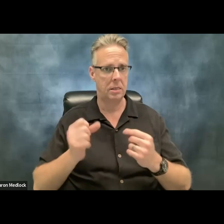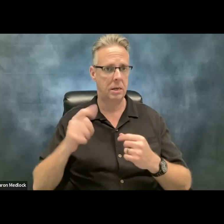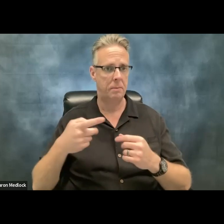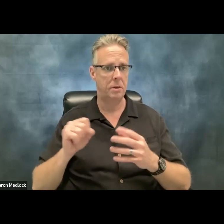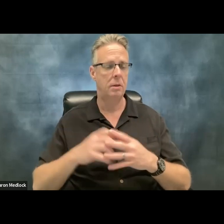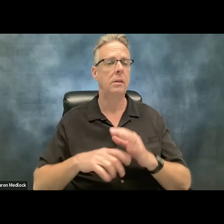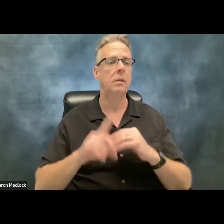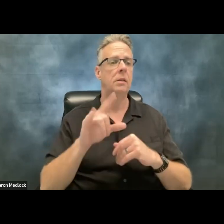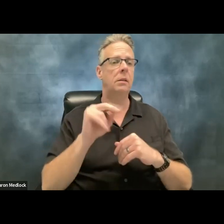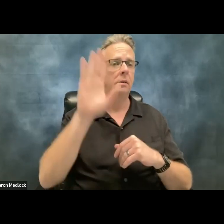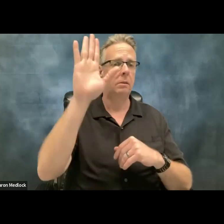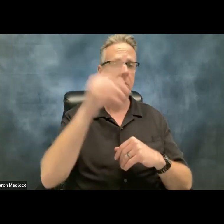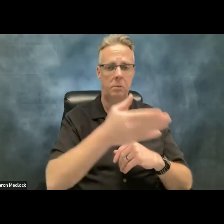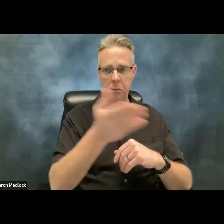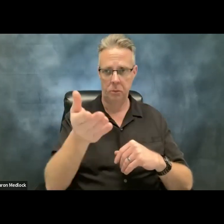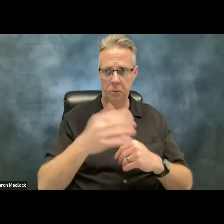Dylan.